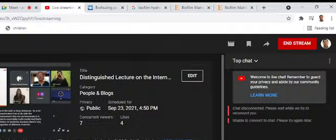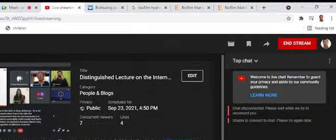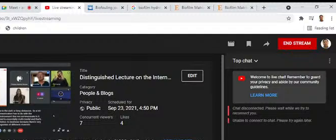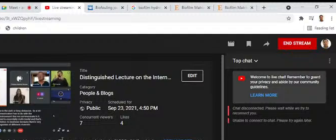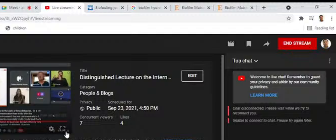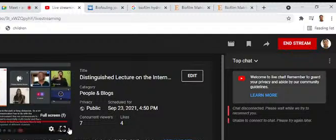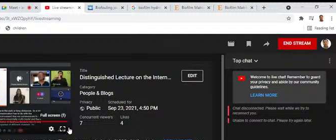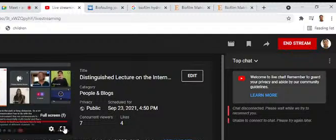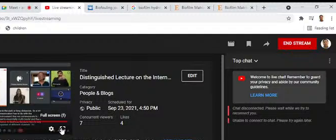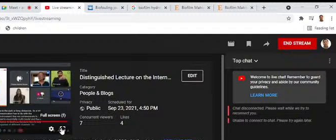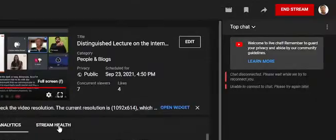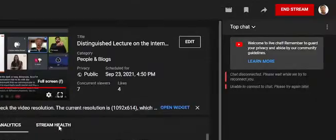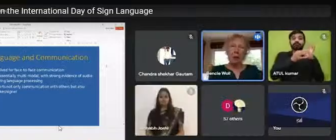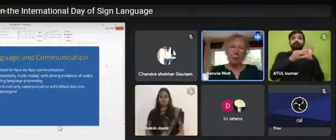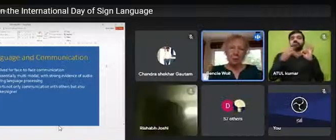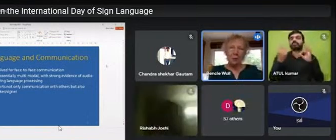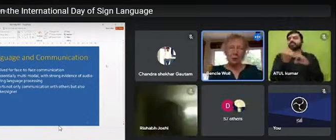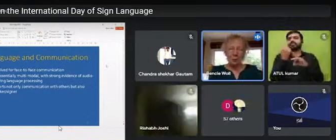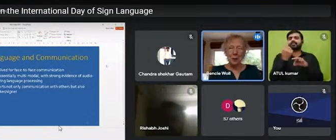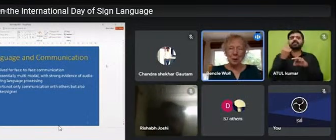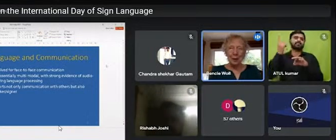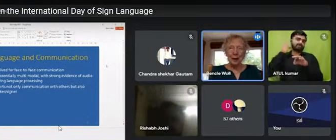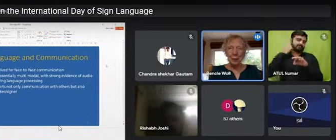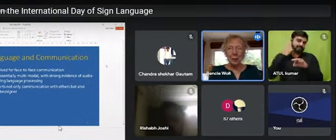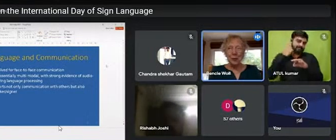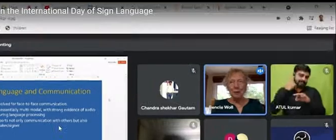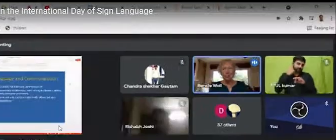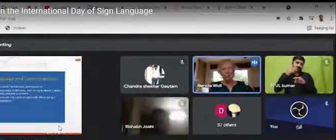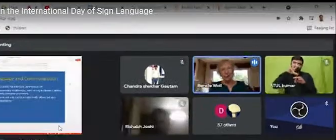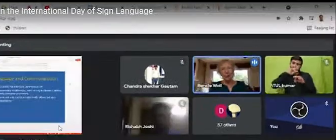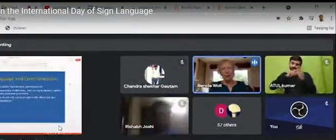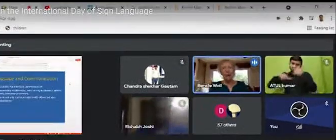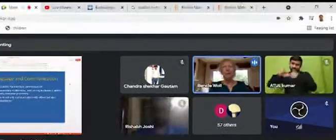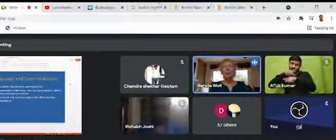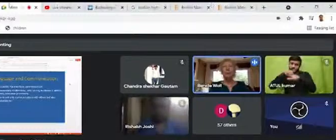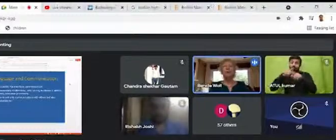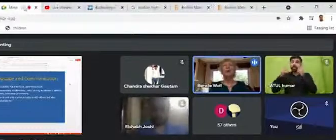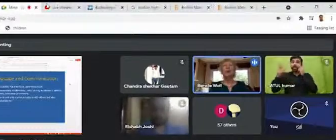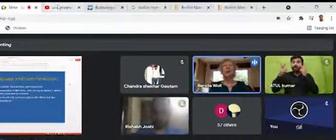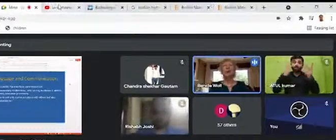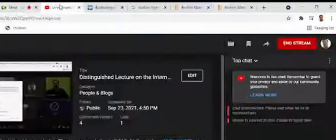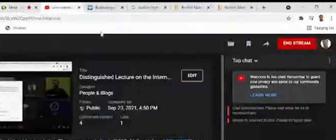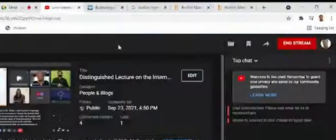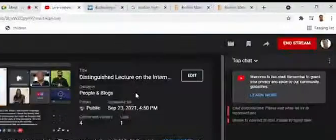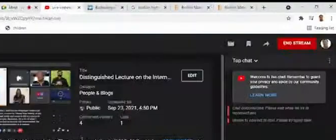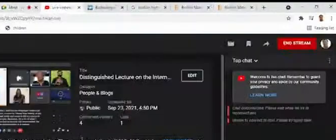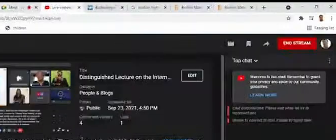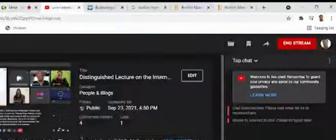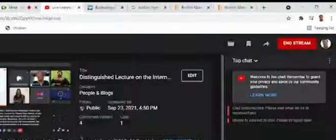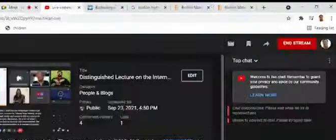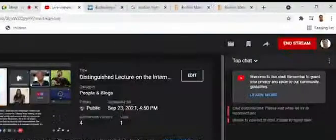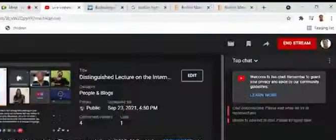processing. And another point which people sometimes ignore, but is very